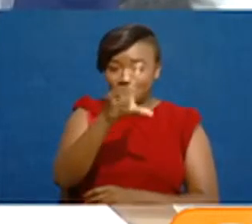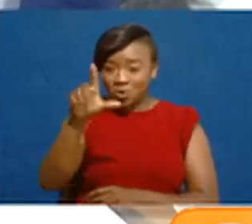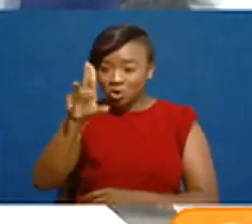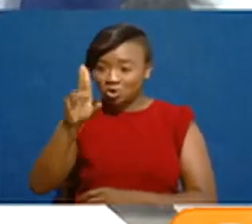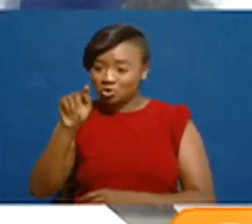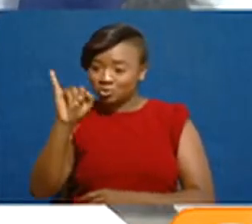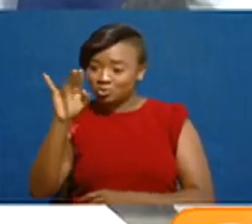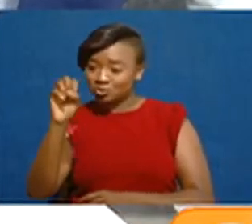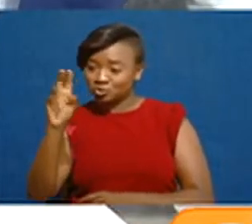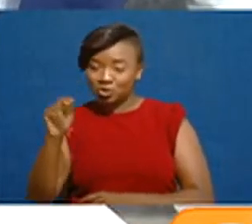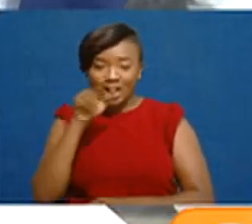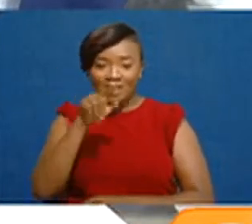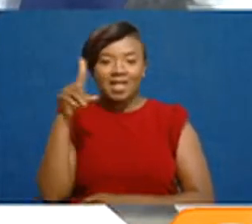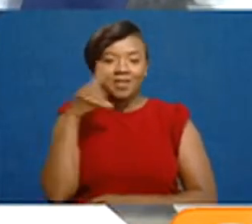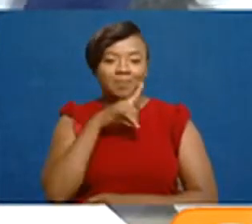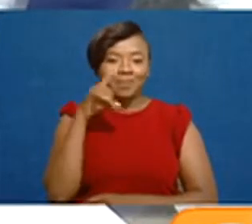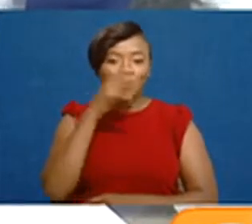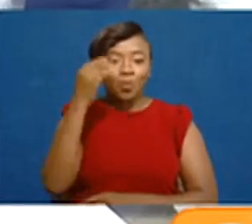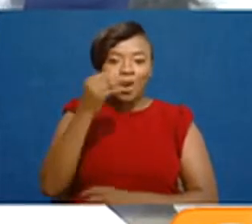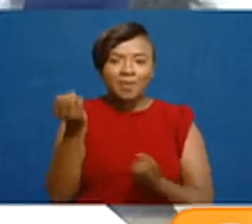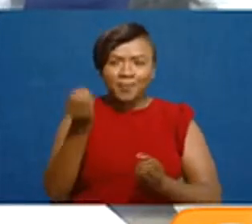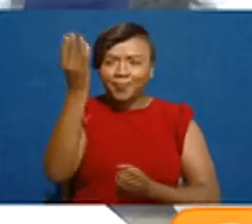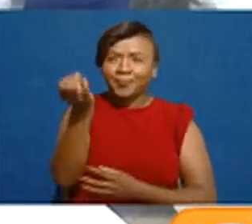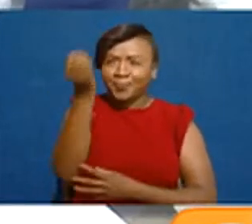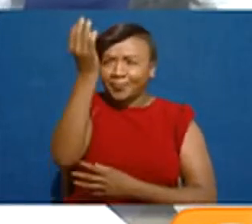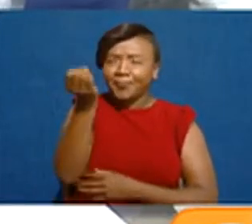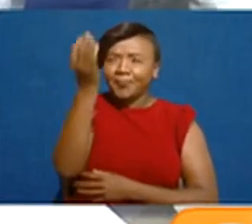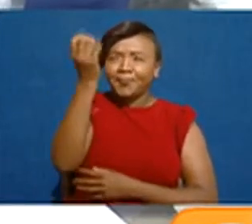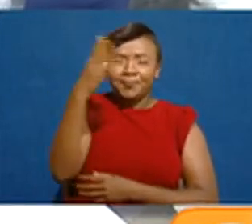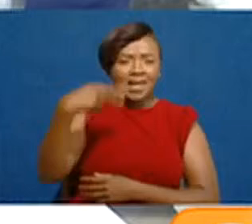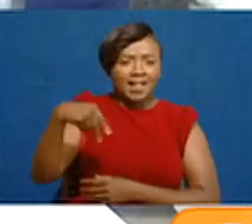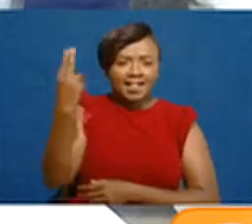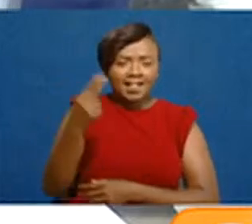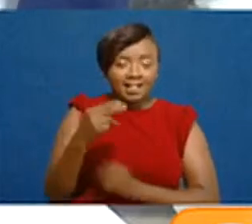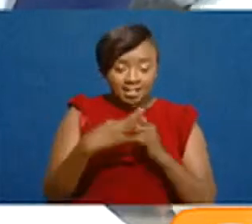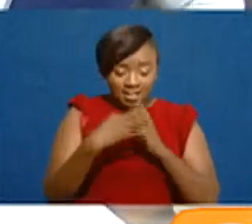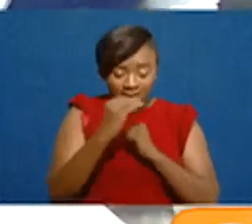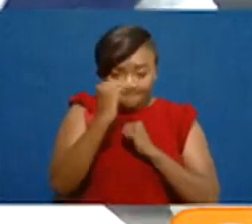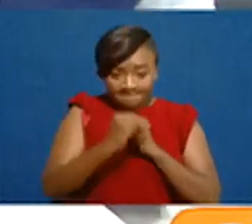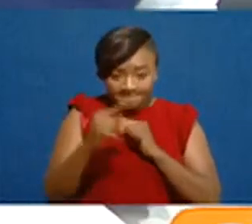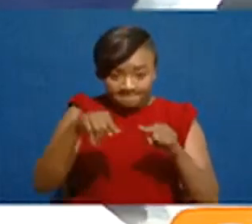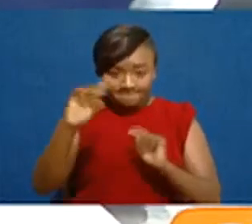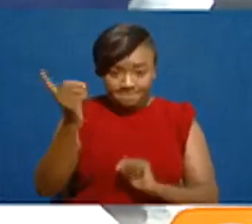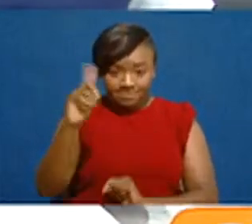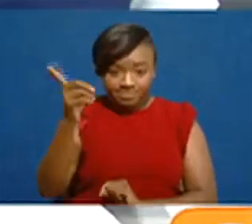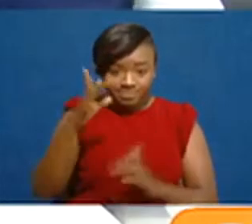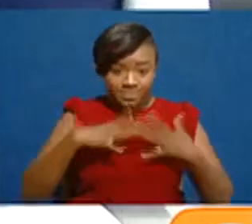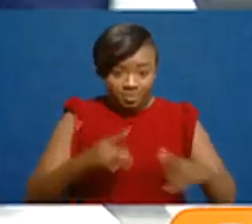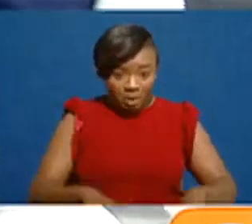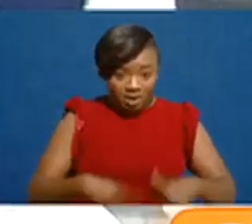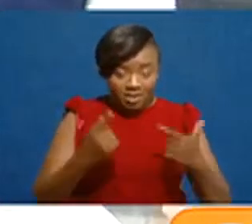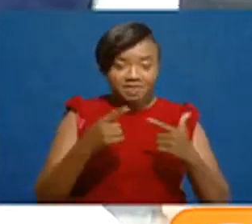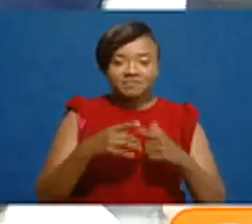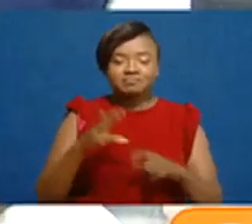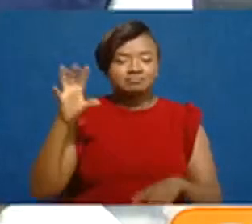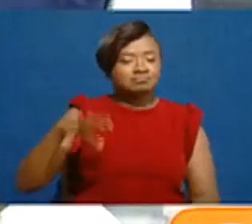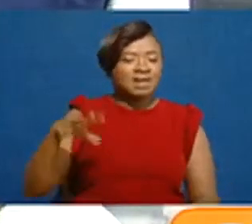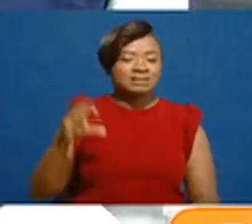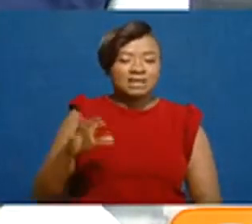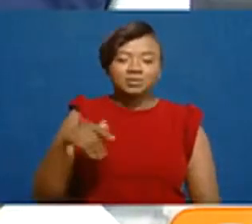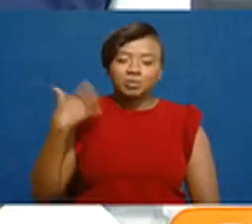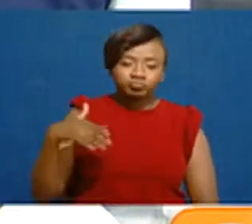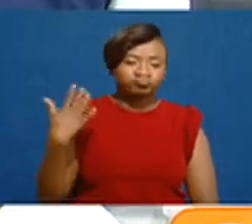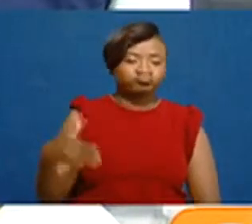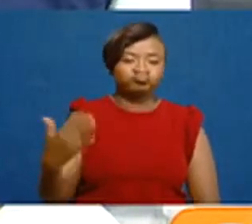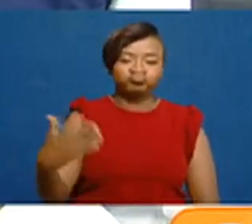dangerously high levels of air pollution? Now, more than 80% of Nairobi city dwellers depend on matatus for their means